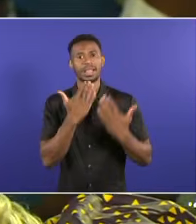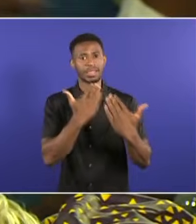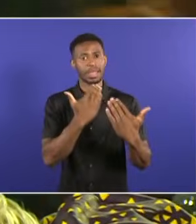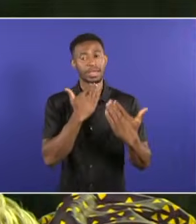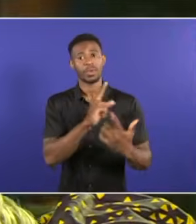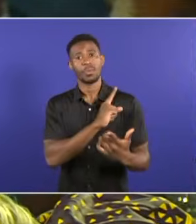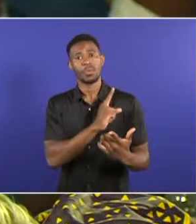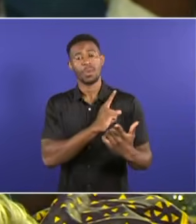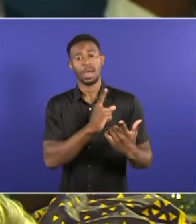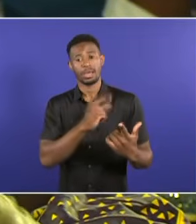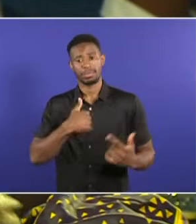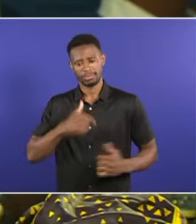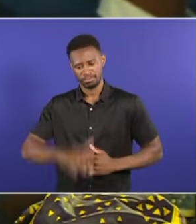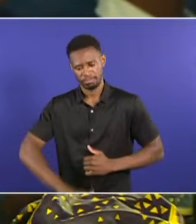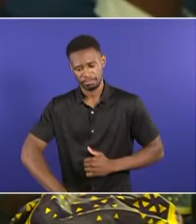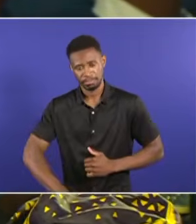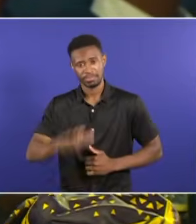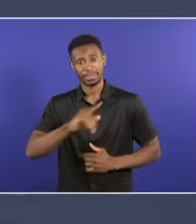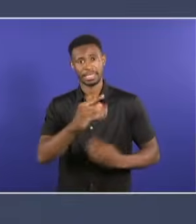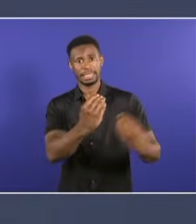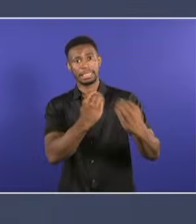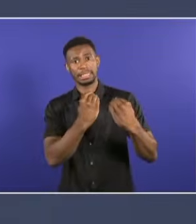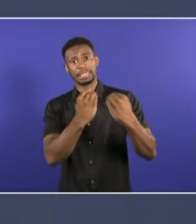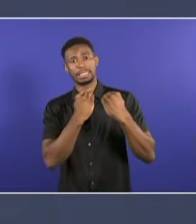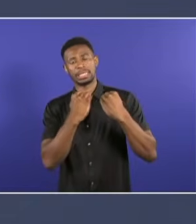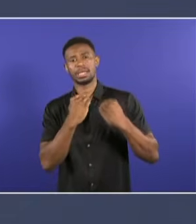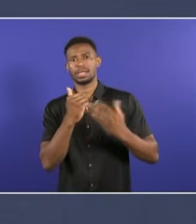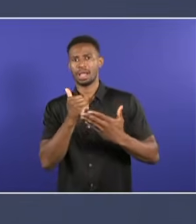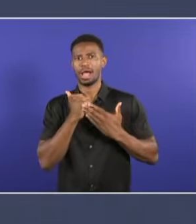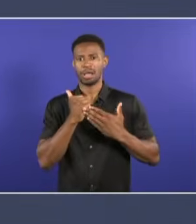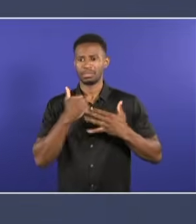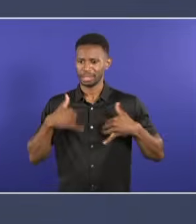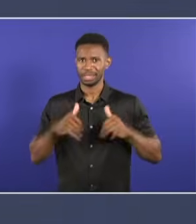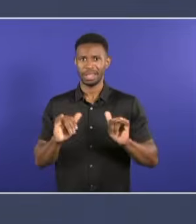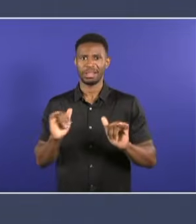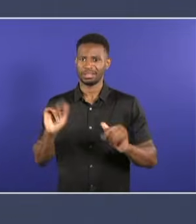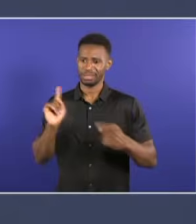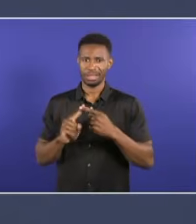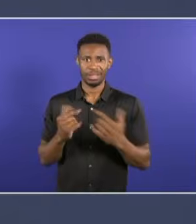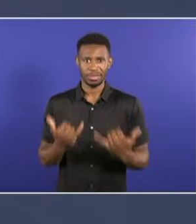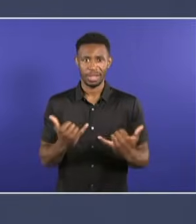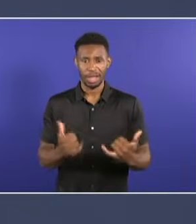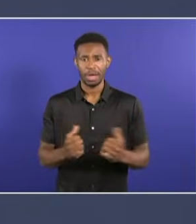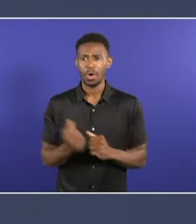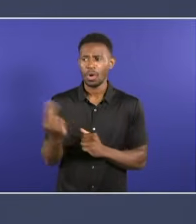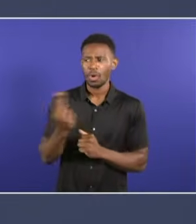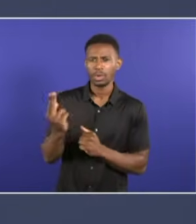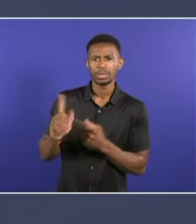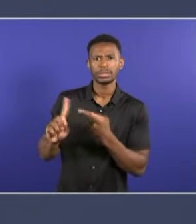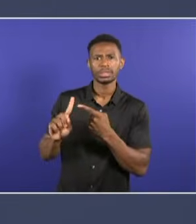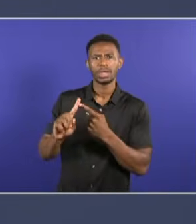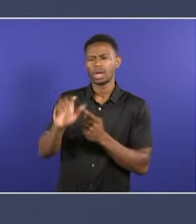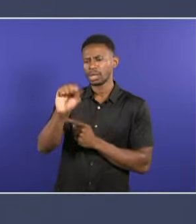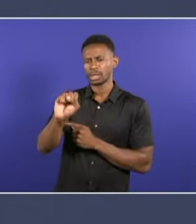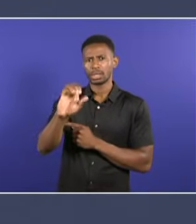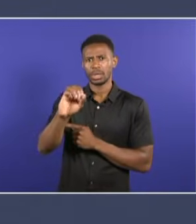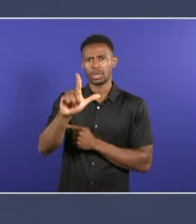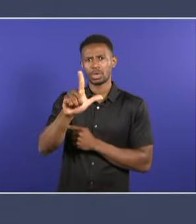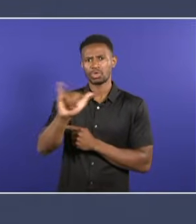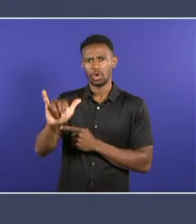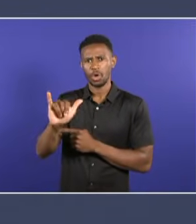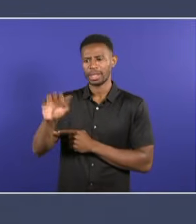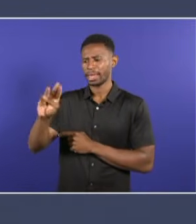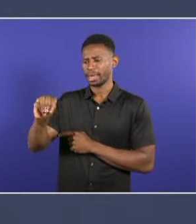me that guide me still in my life today. And I want to say something I don't know where he is now, but Solly Malatsi, our Minister